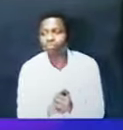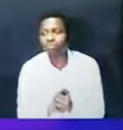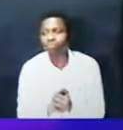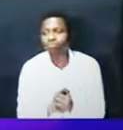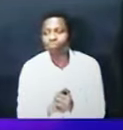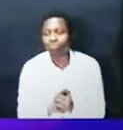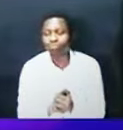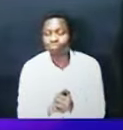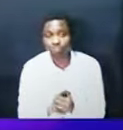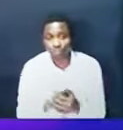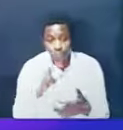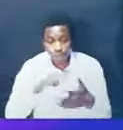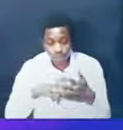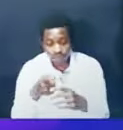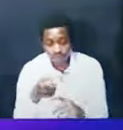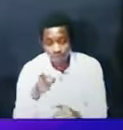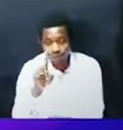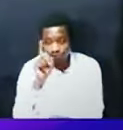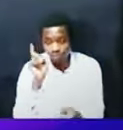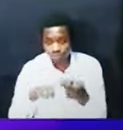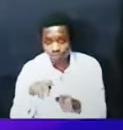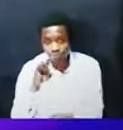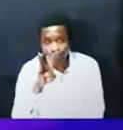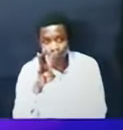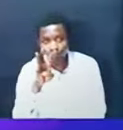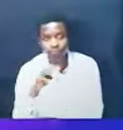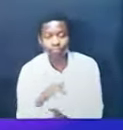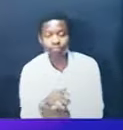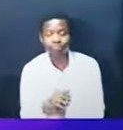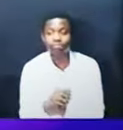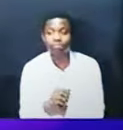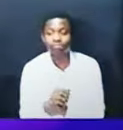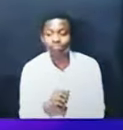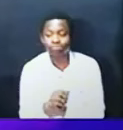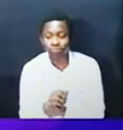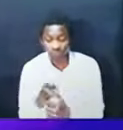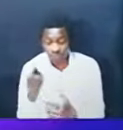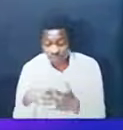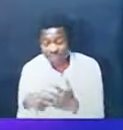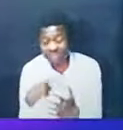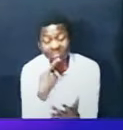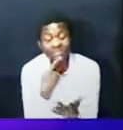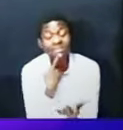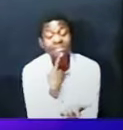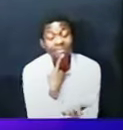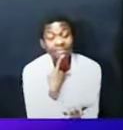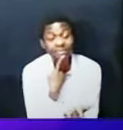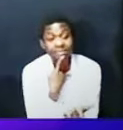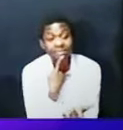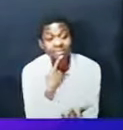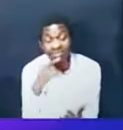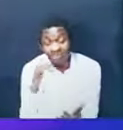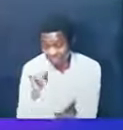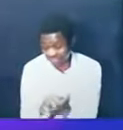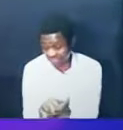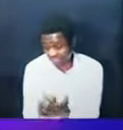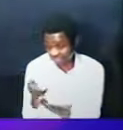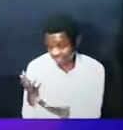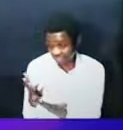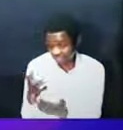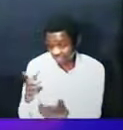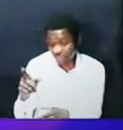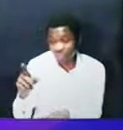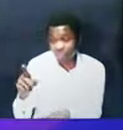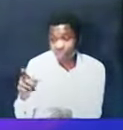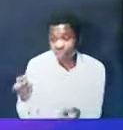Now read from 1 to 4. What I'm saying is that as long